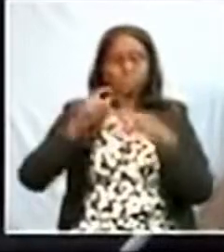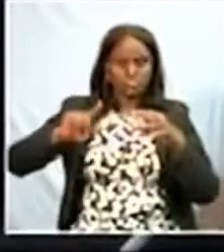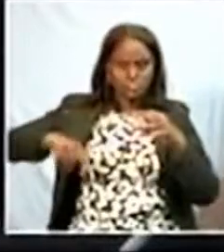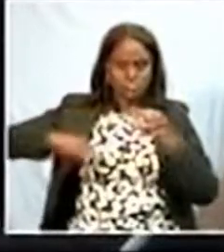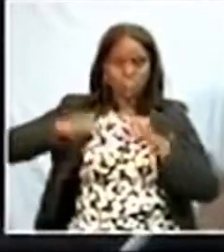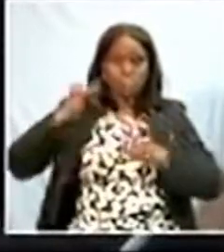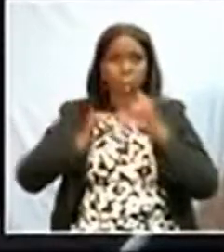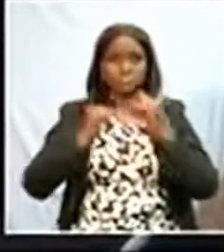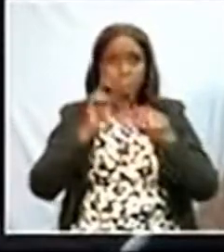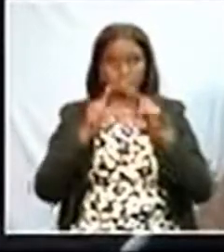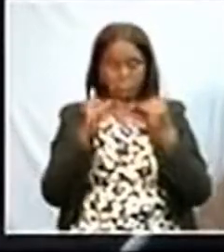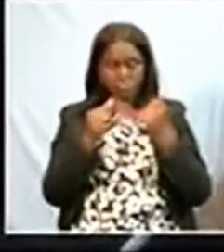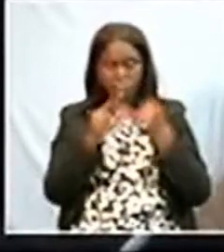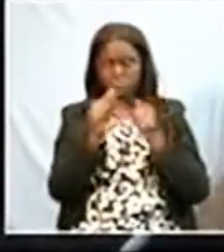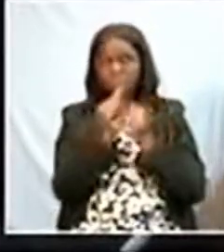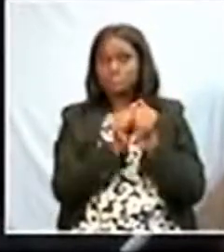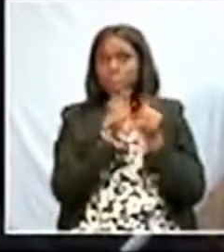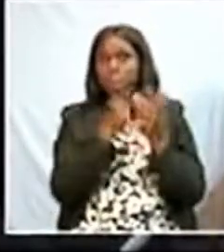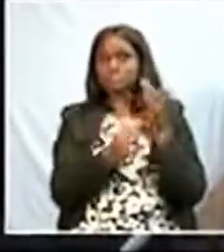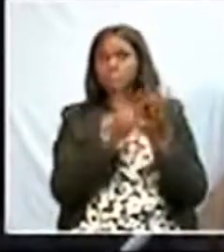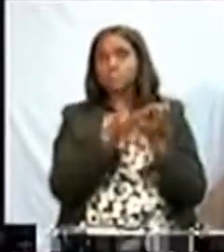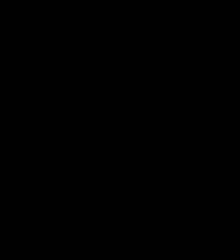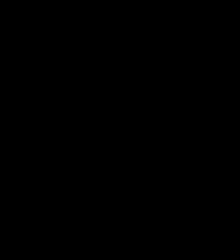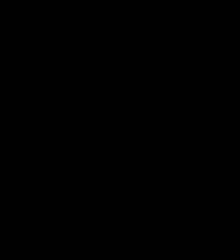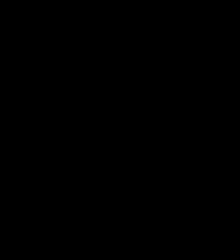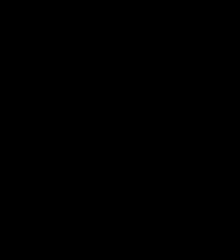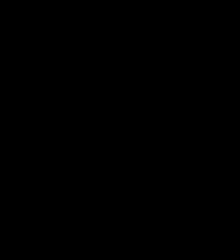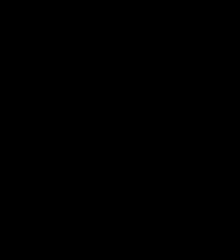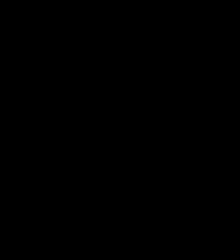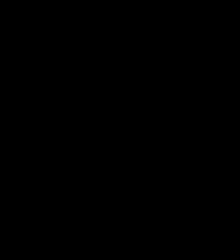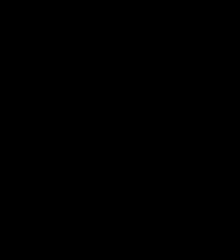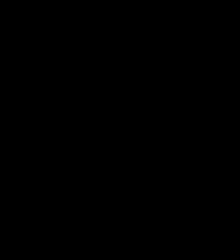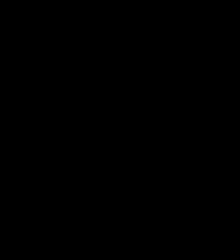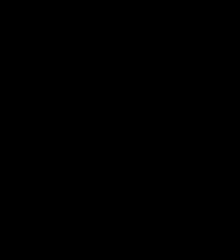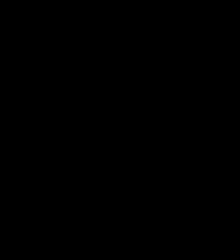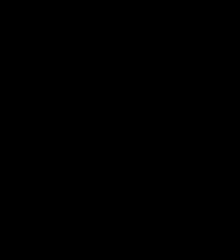completion. But now this is about procurement. The